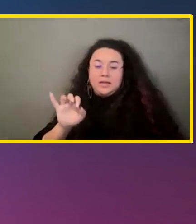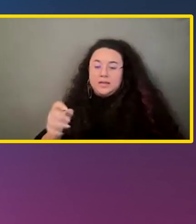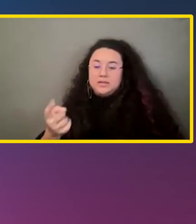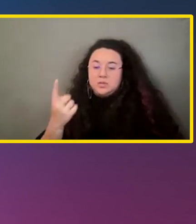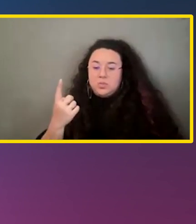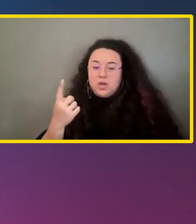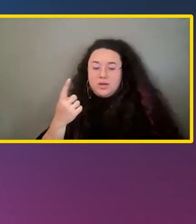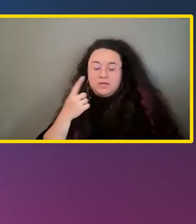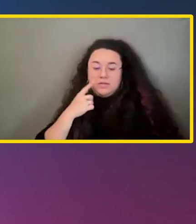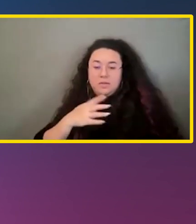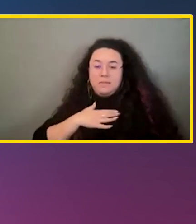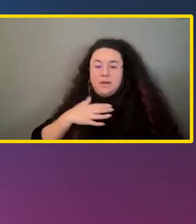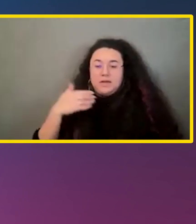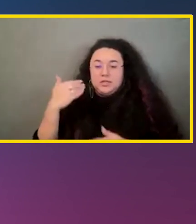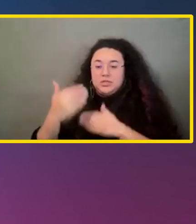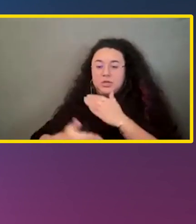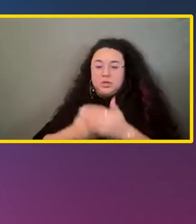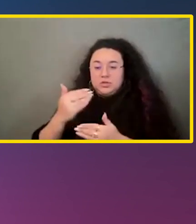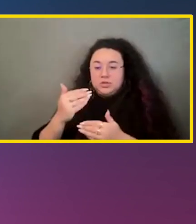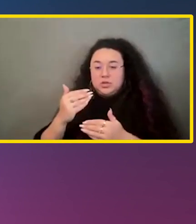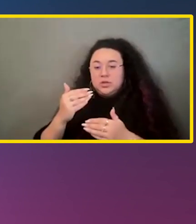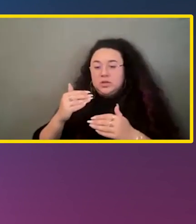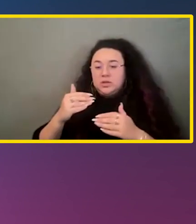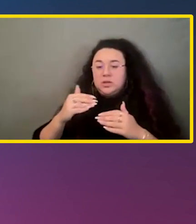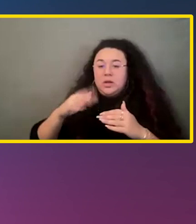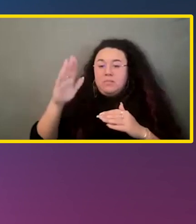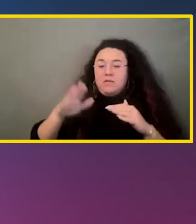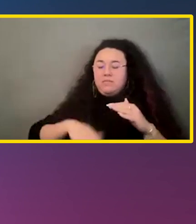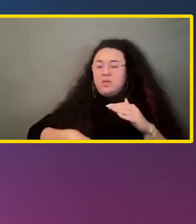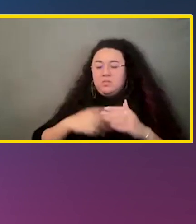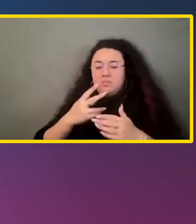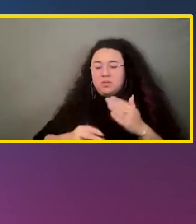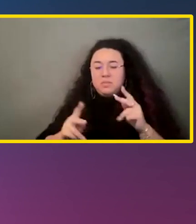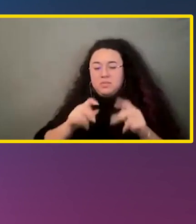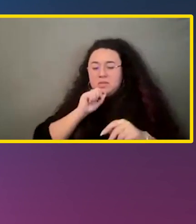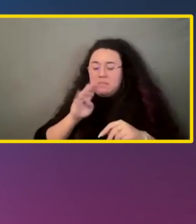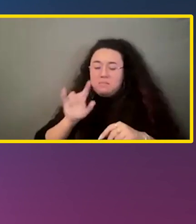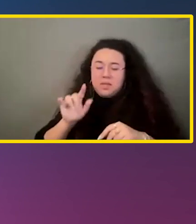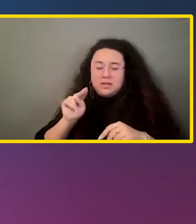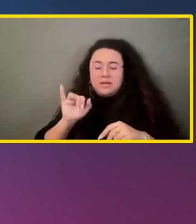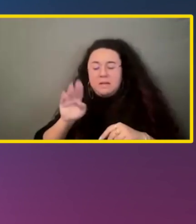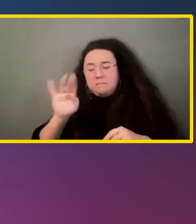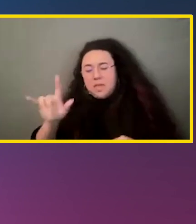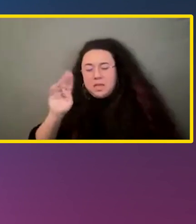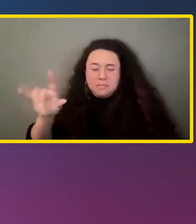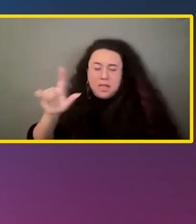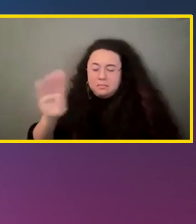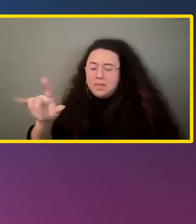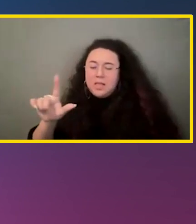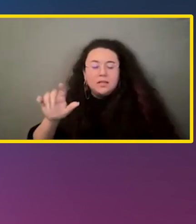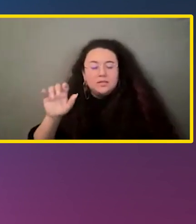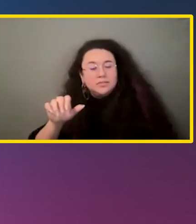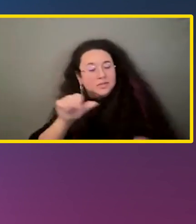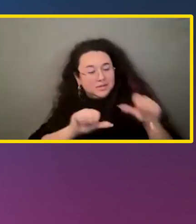for, my generation above and below. Everybody loves Bill Nye. Like, Bill, as soon as he comes in the room, That's because science it's fun.